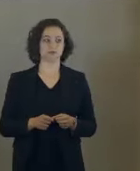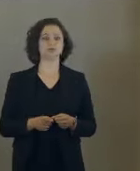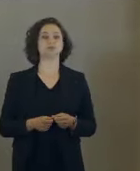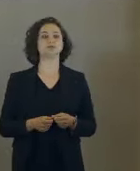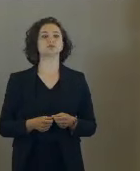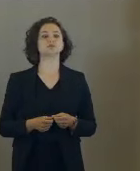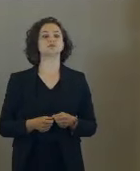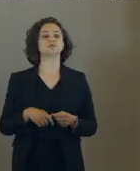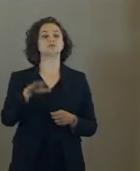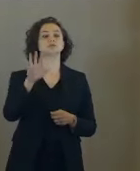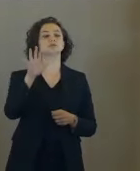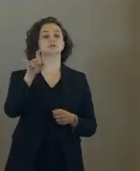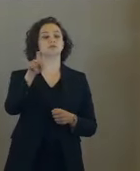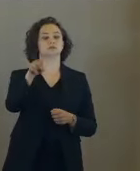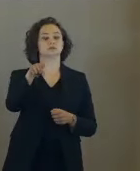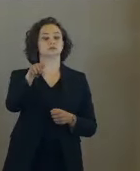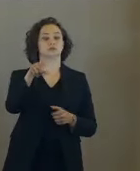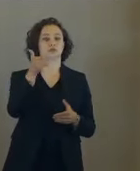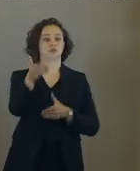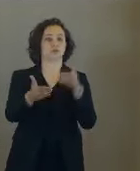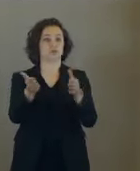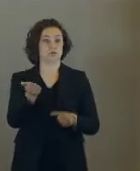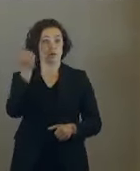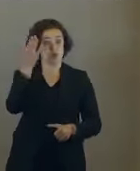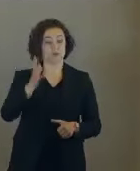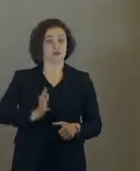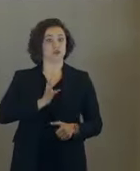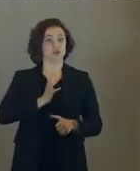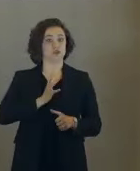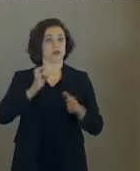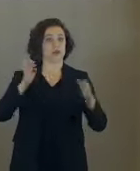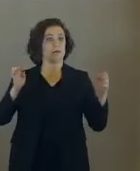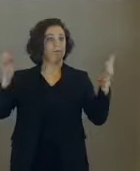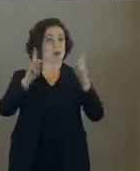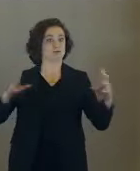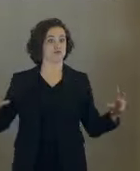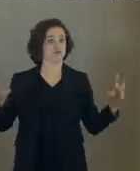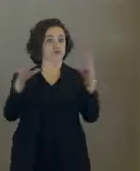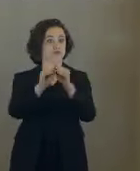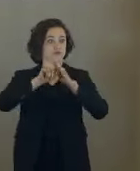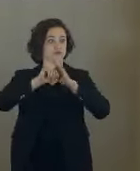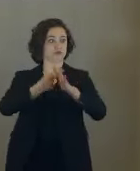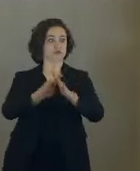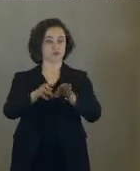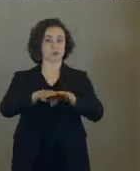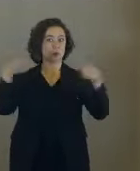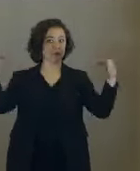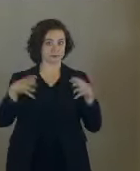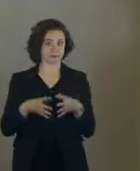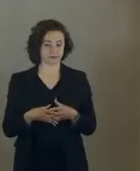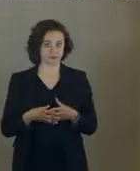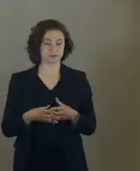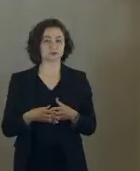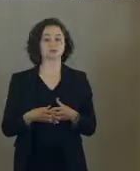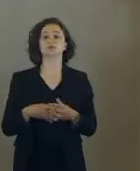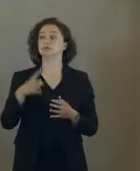So at this point, I do need a procedural motion to officially reconvene our meeting in open session.